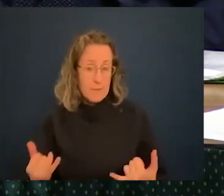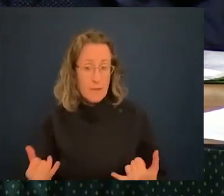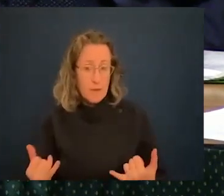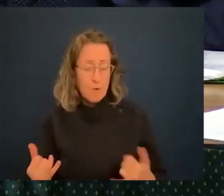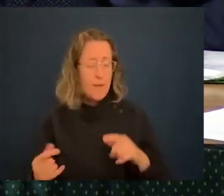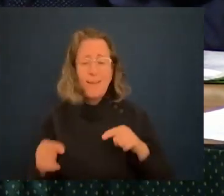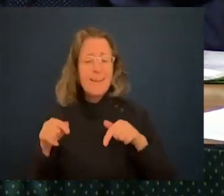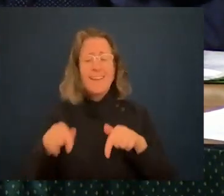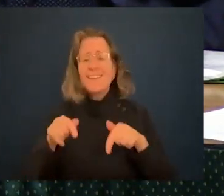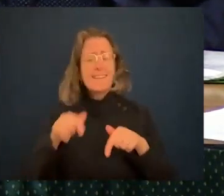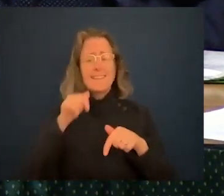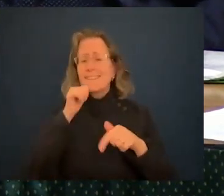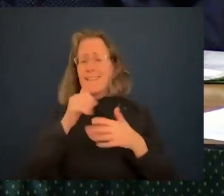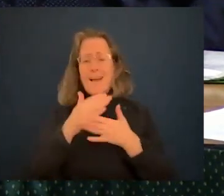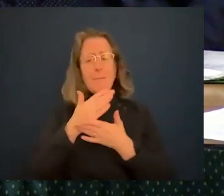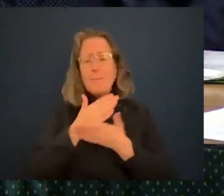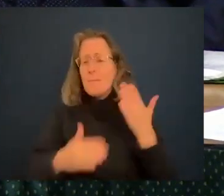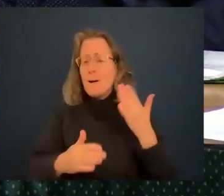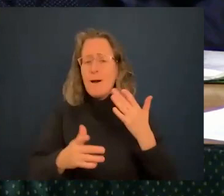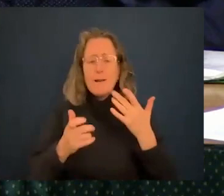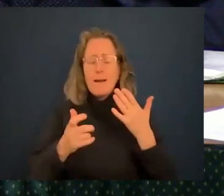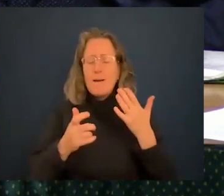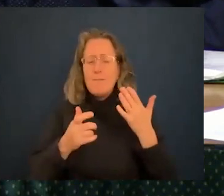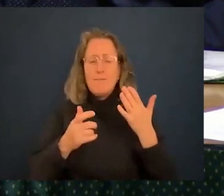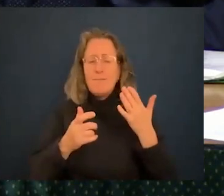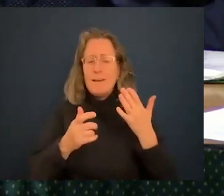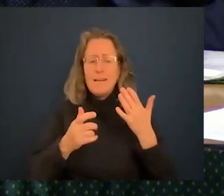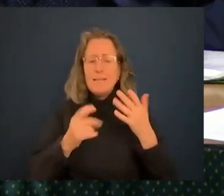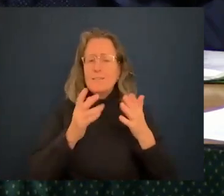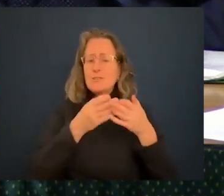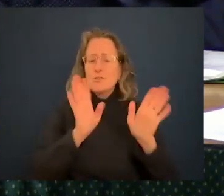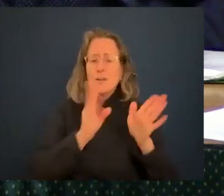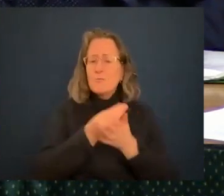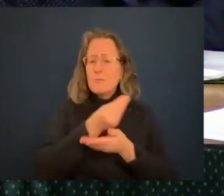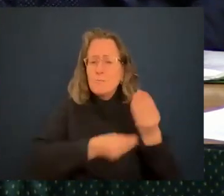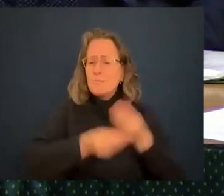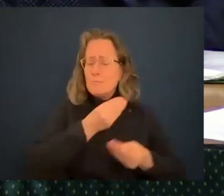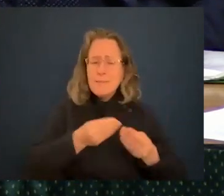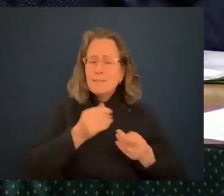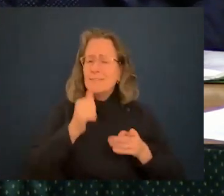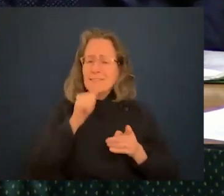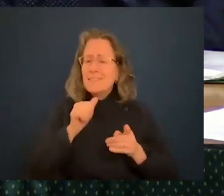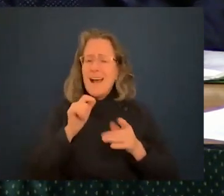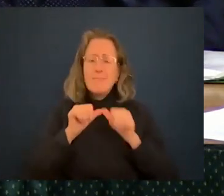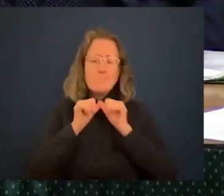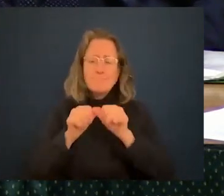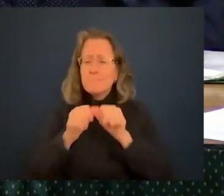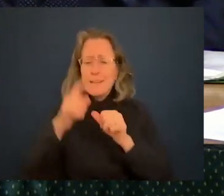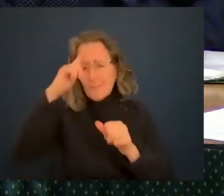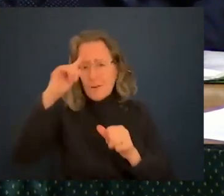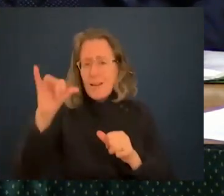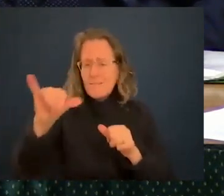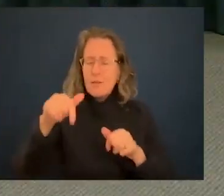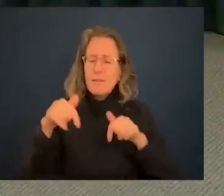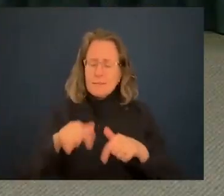the general fund budget it's not part of how we're going to operate for the rest of forever it is transition